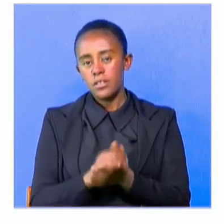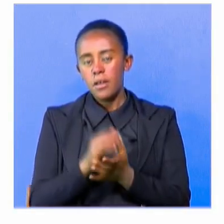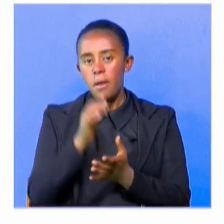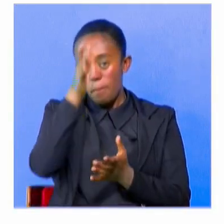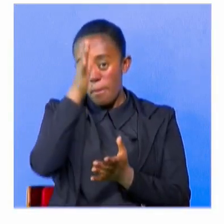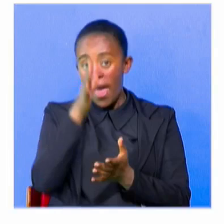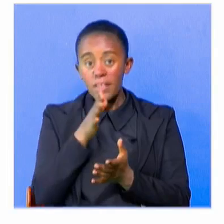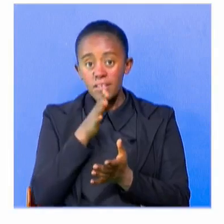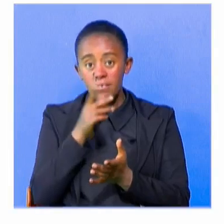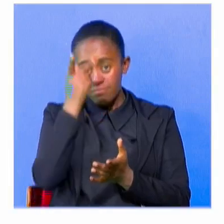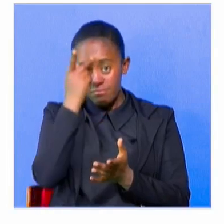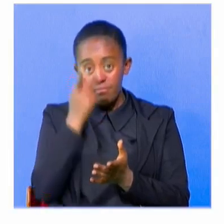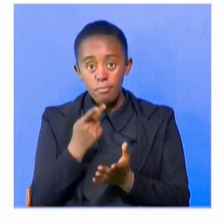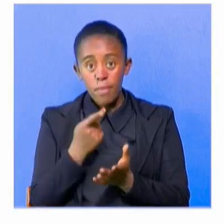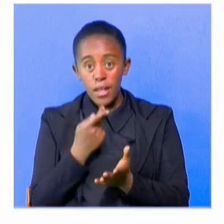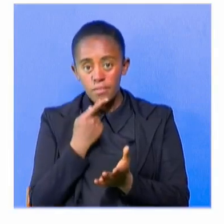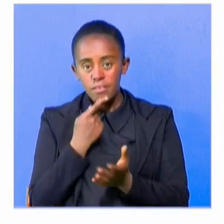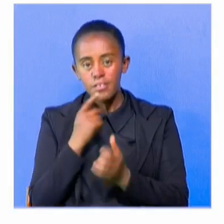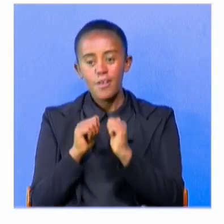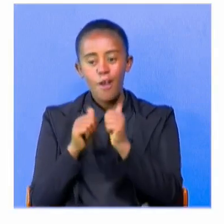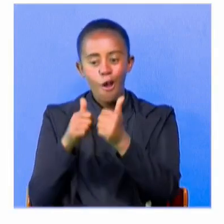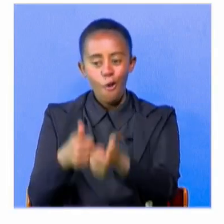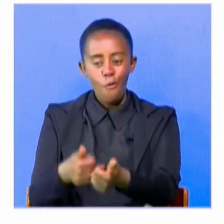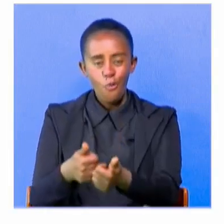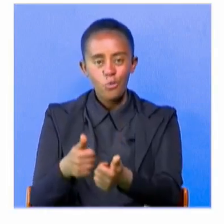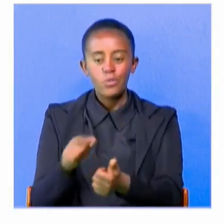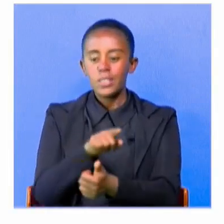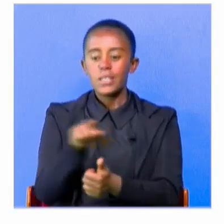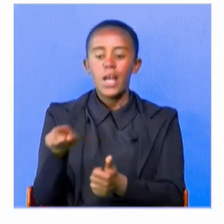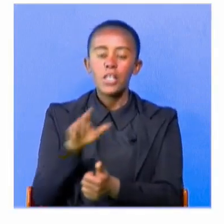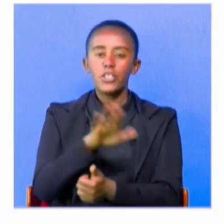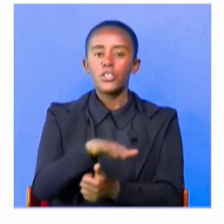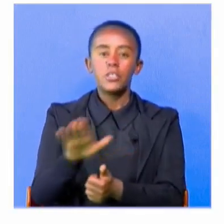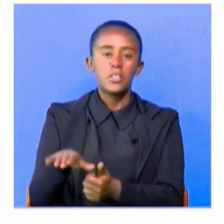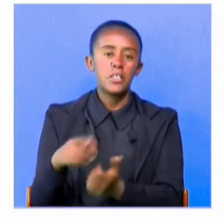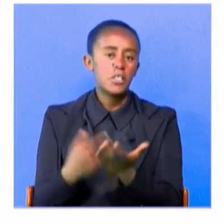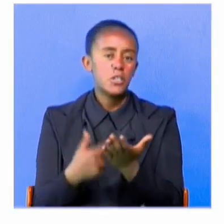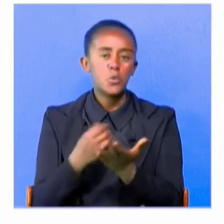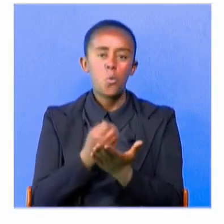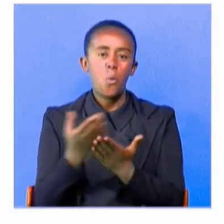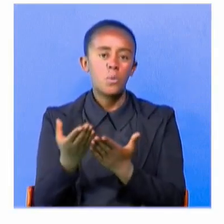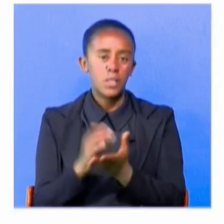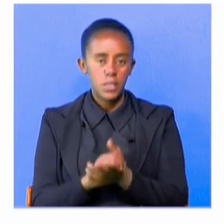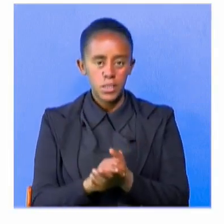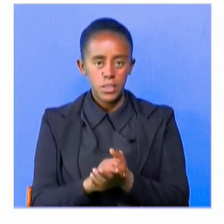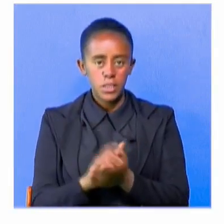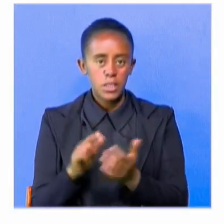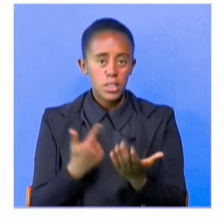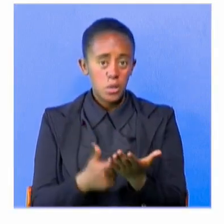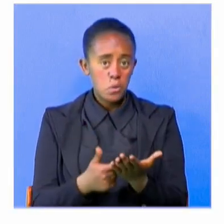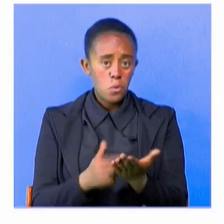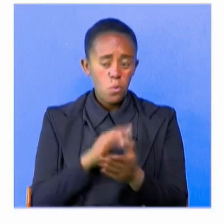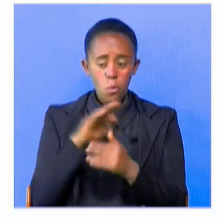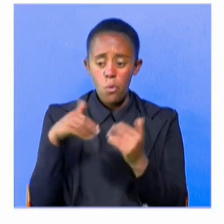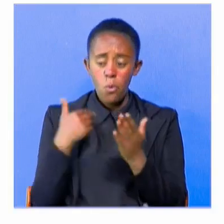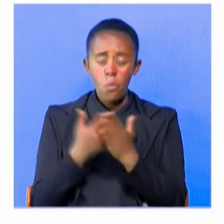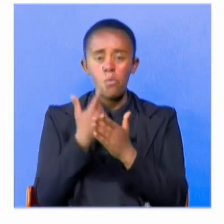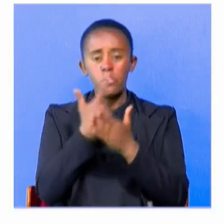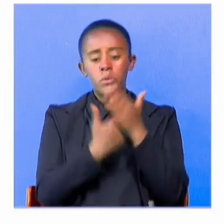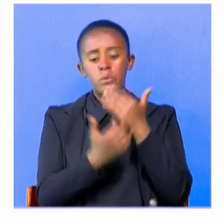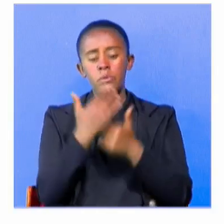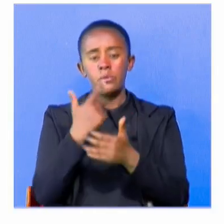parents award their children as an object. Therefore, so all these are talking